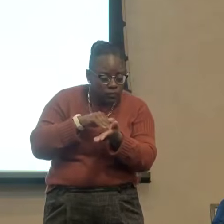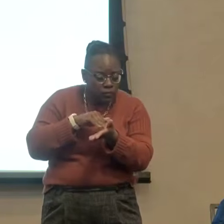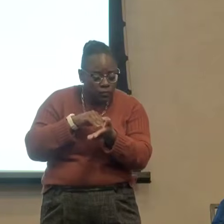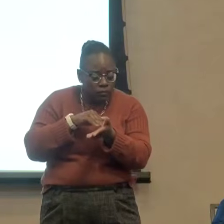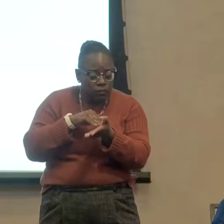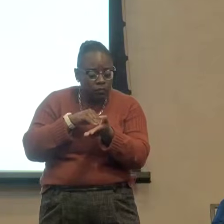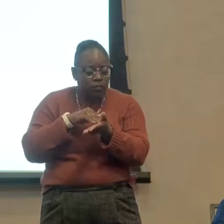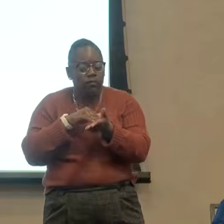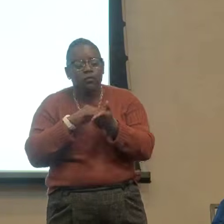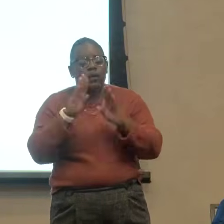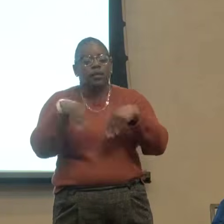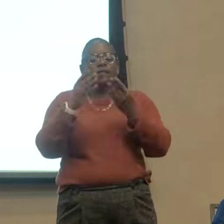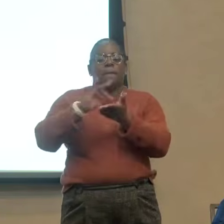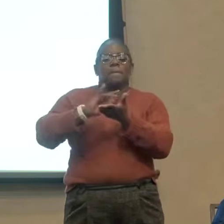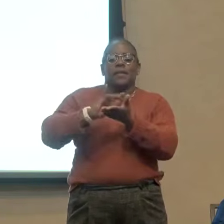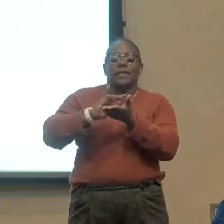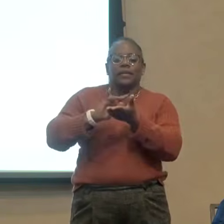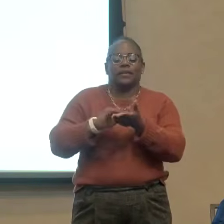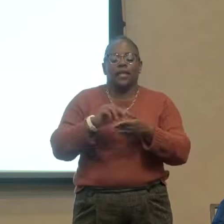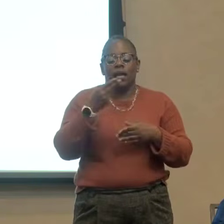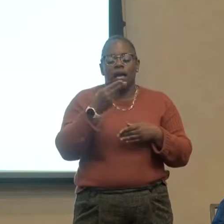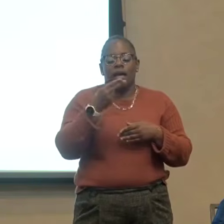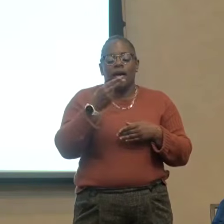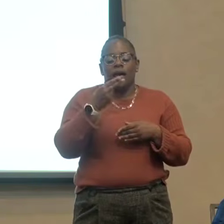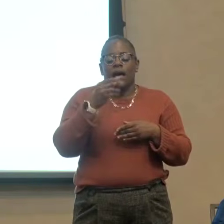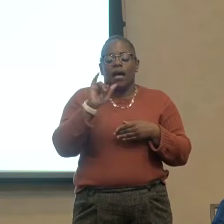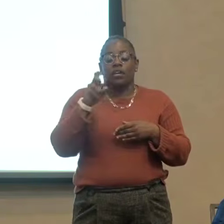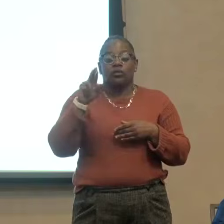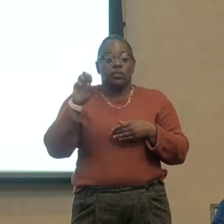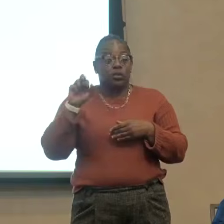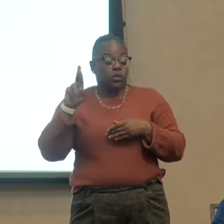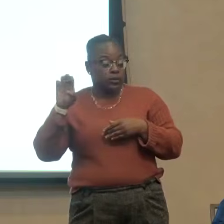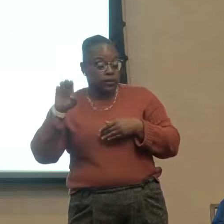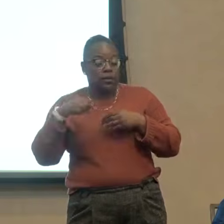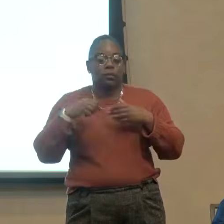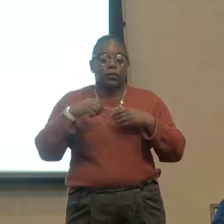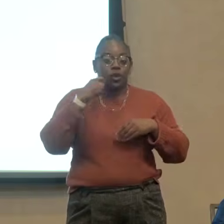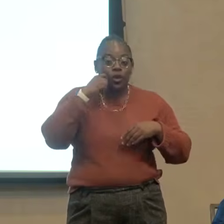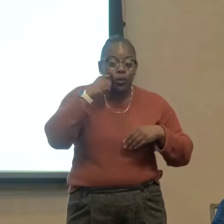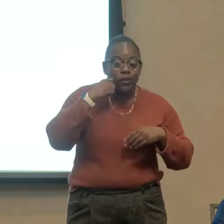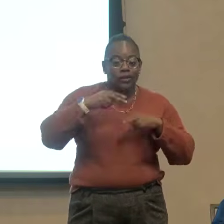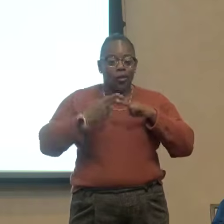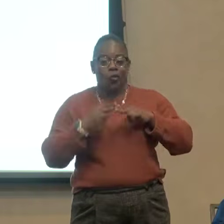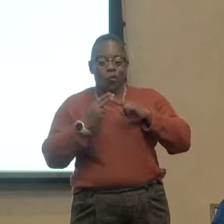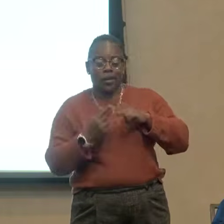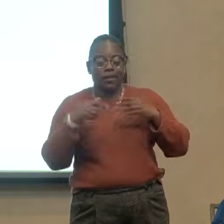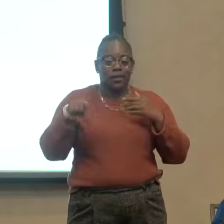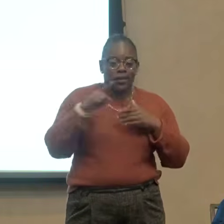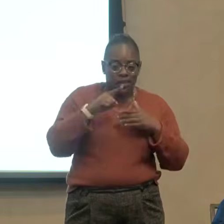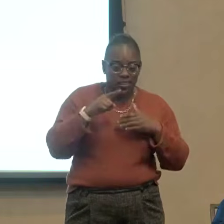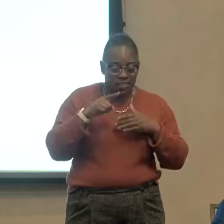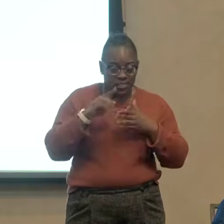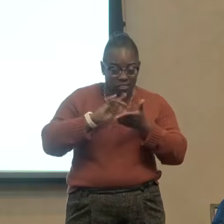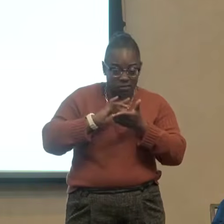us on a dosage of hydroxychloroquine based on our race and weight, does that mean we should be